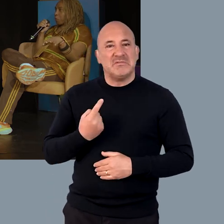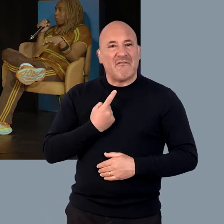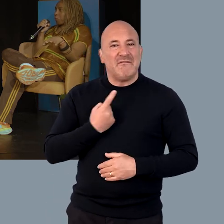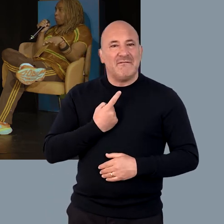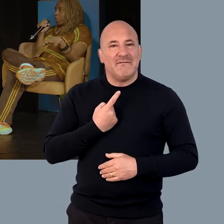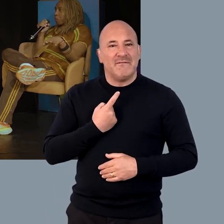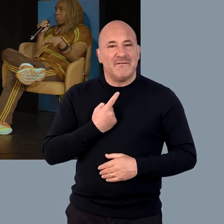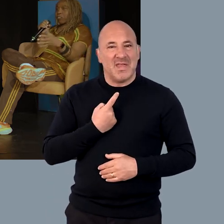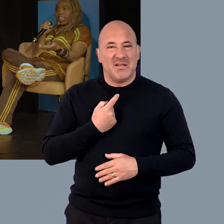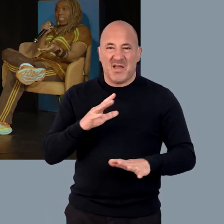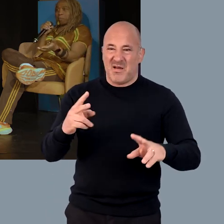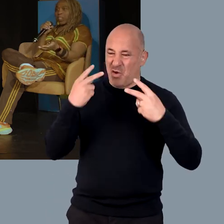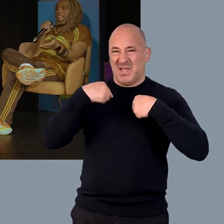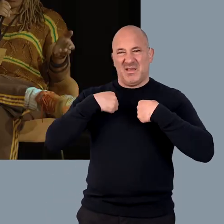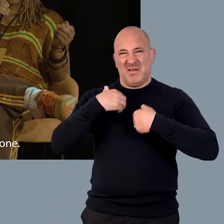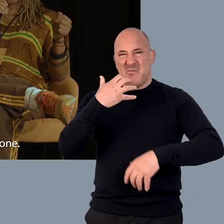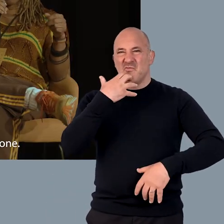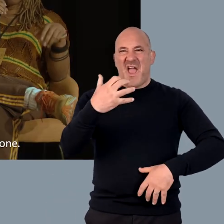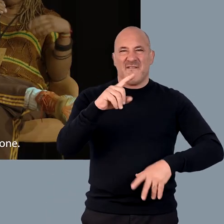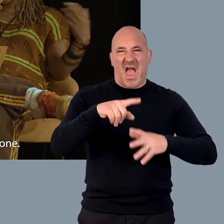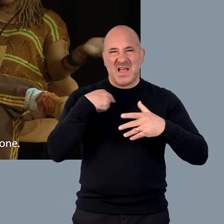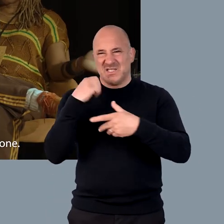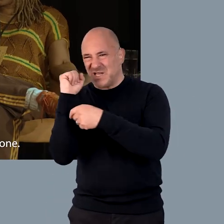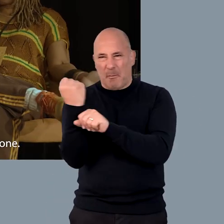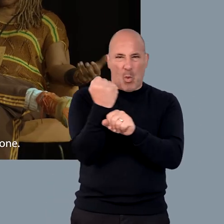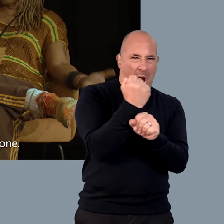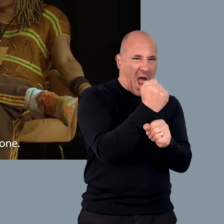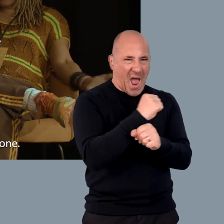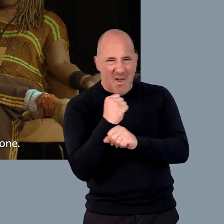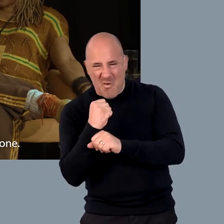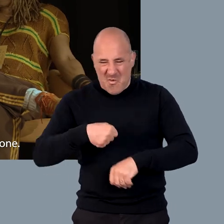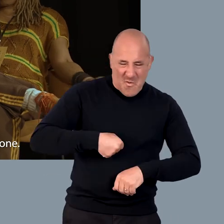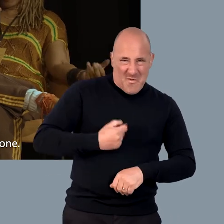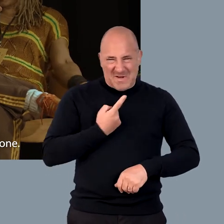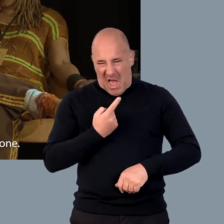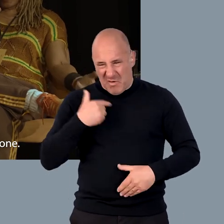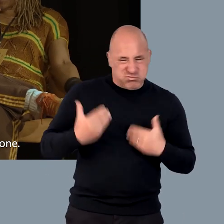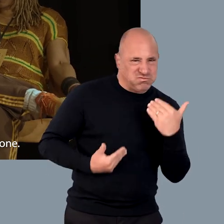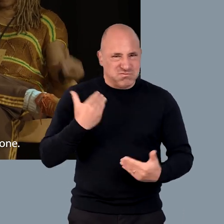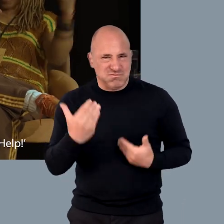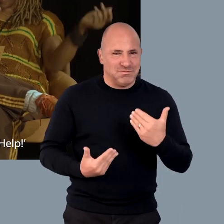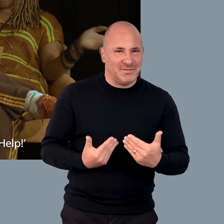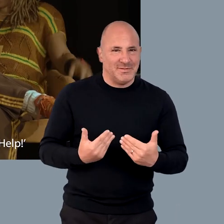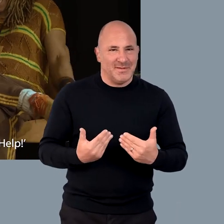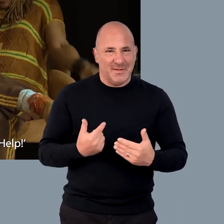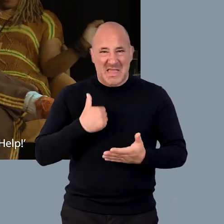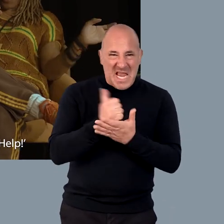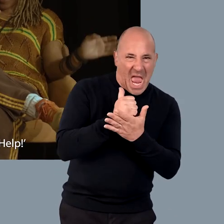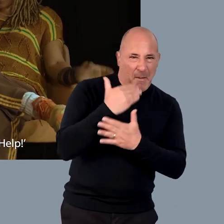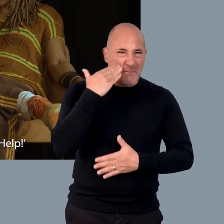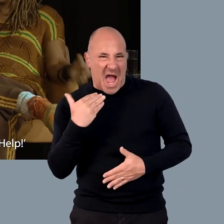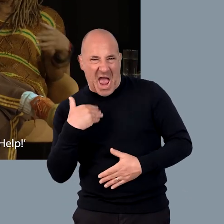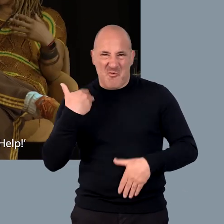things for people from people, right? It's a look at me the brave samurai on my own getting it done gay black